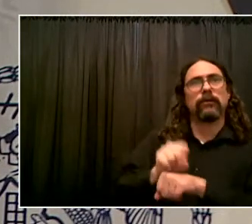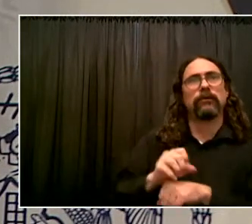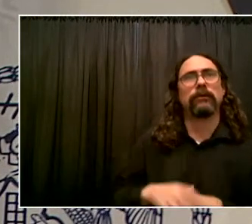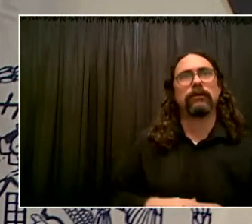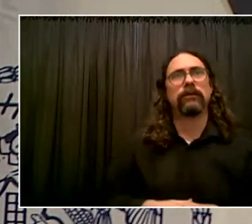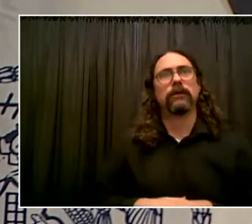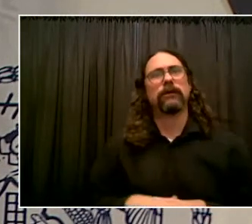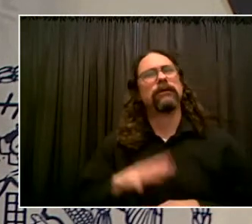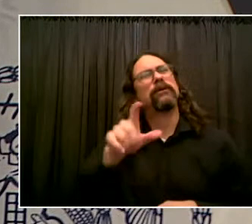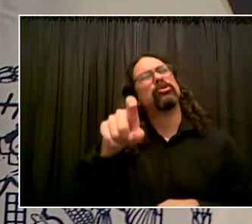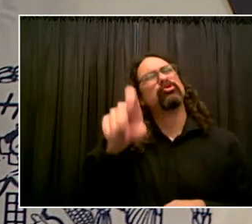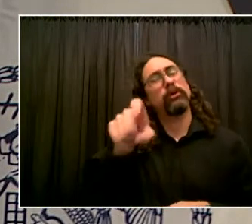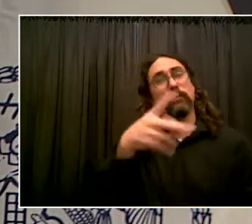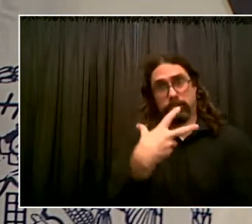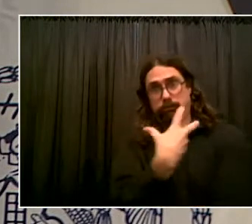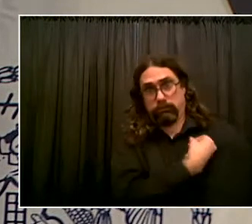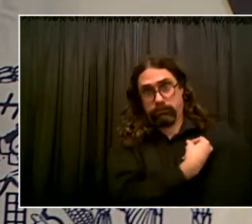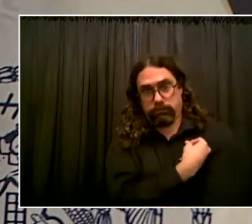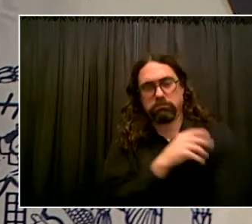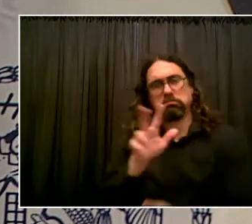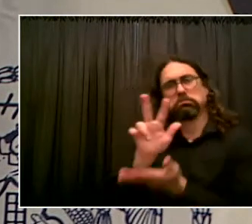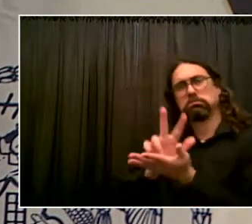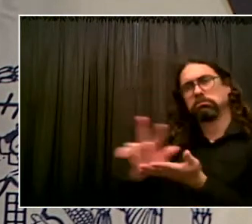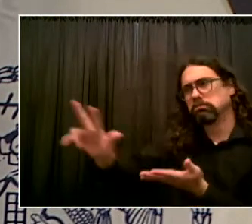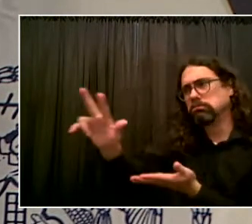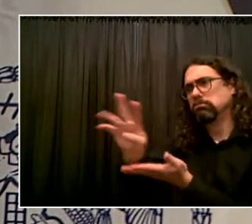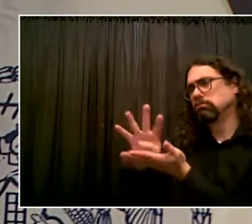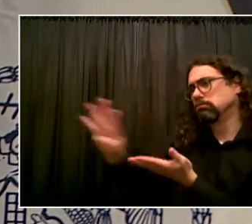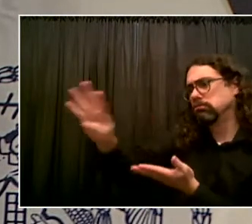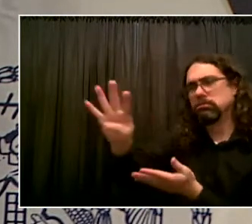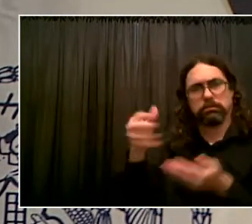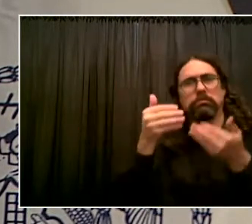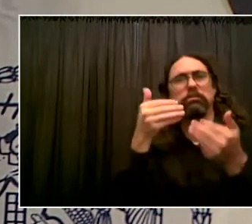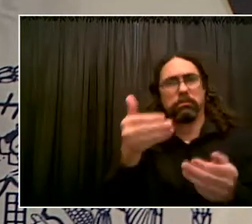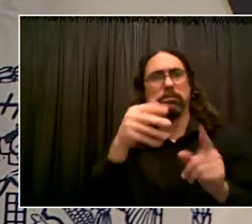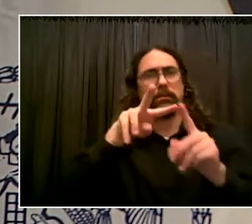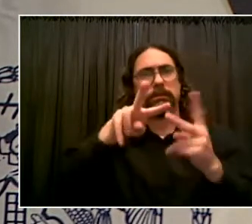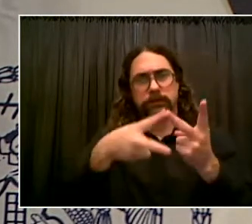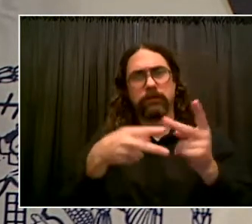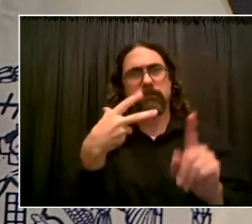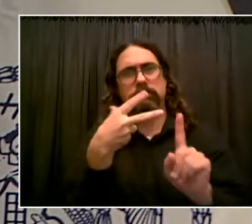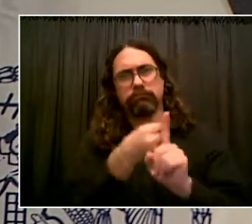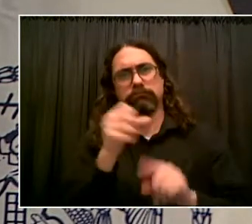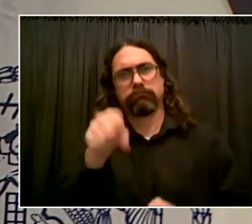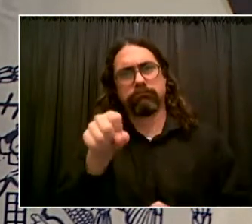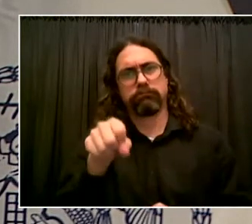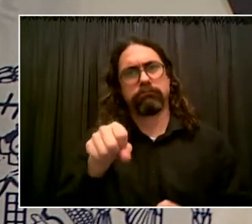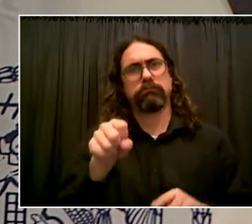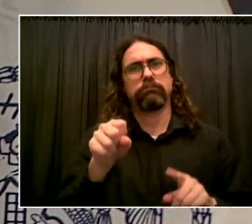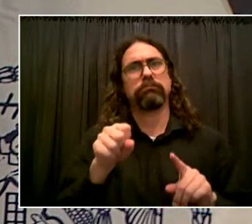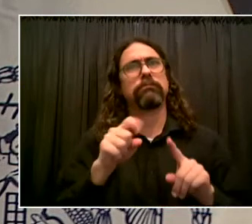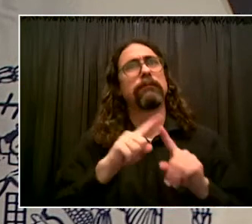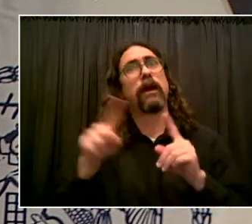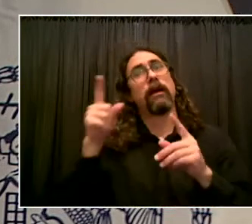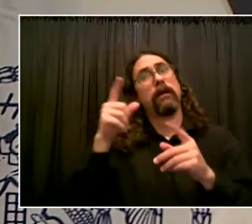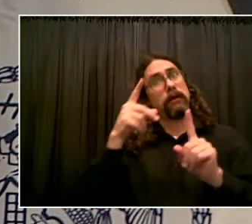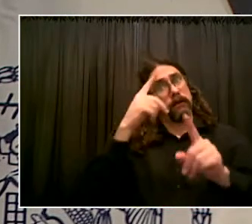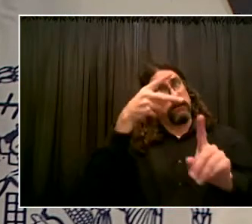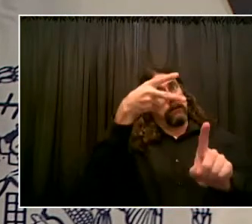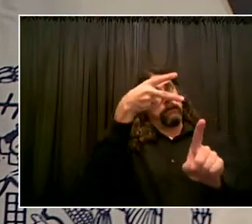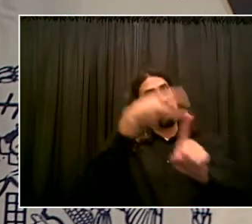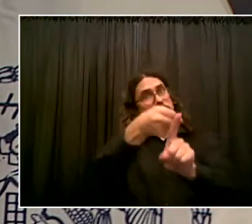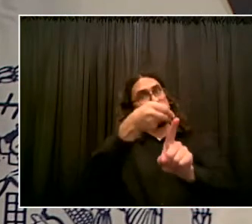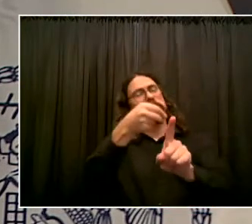be tracked by the agencies to make sure people finish it. But to come back to work, to get your pay back, to be in